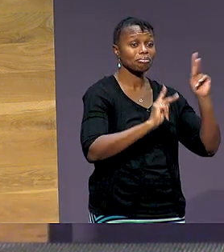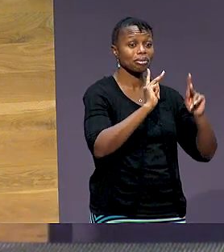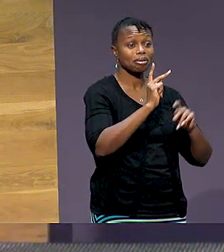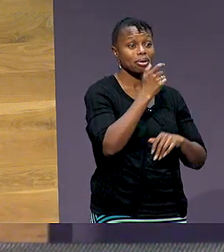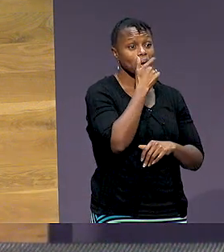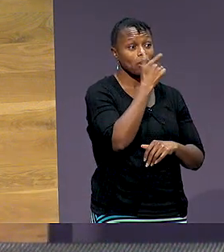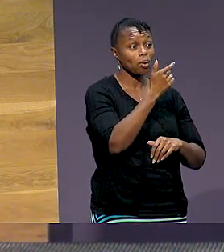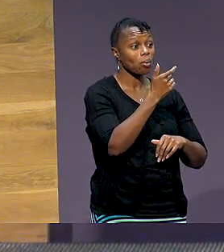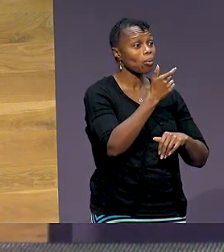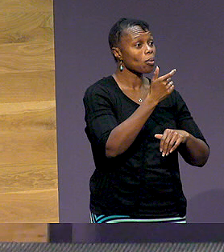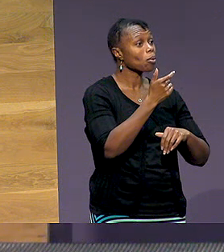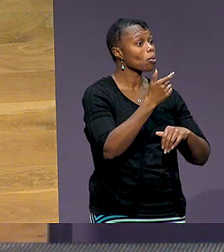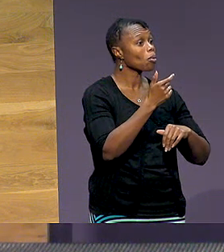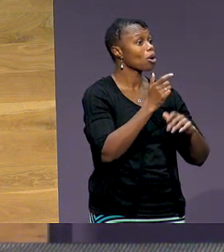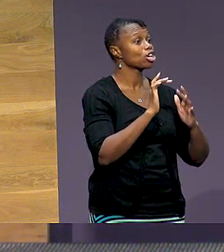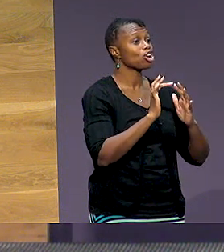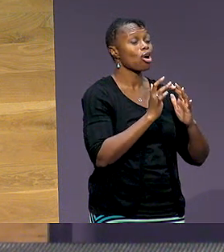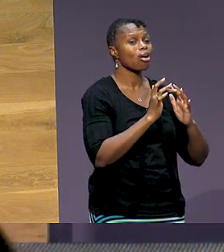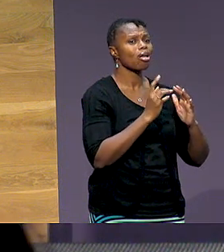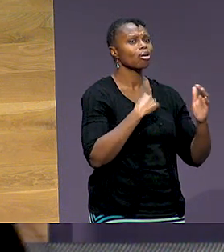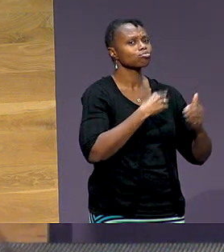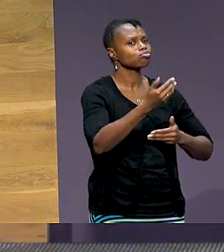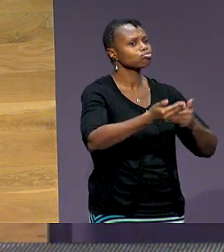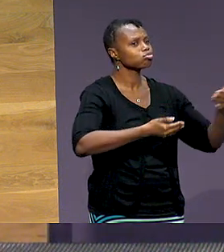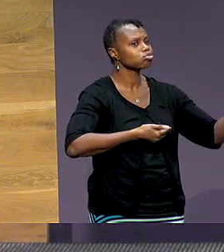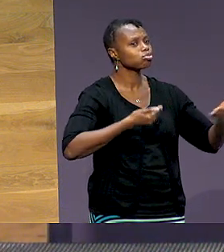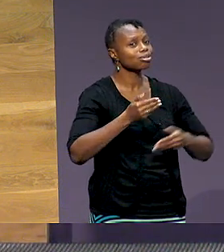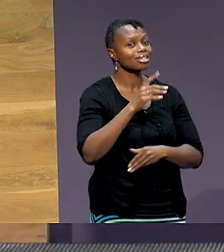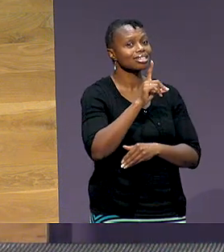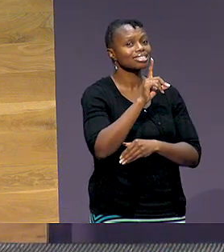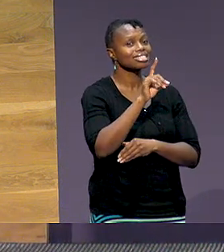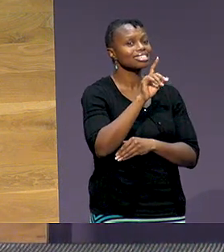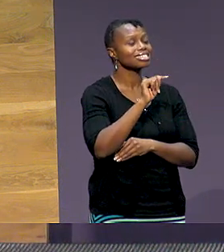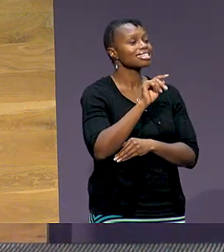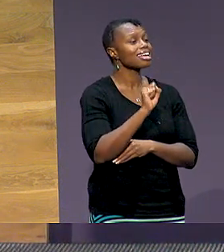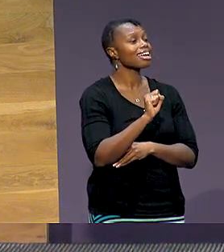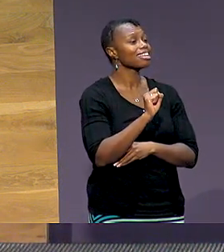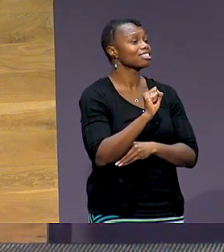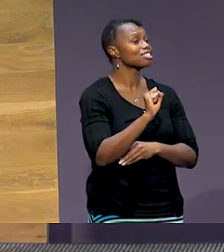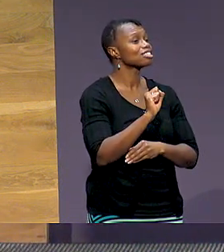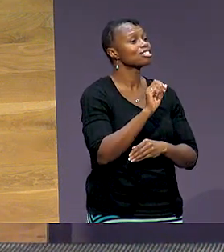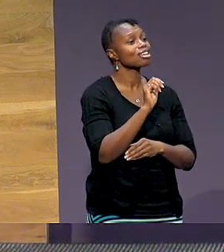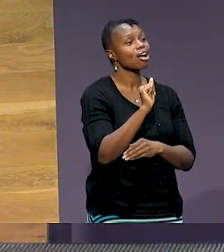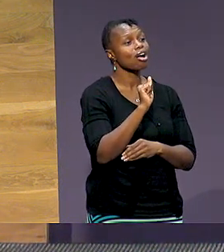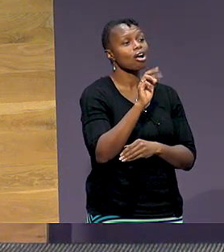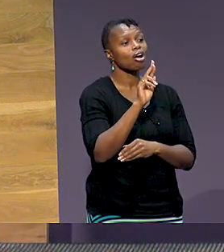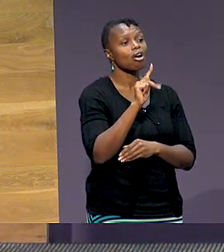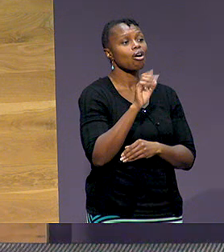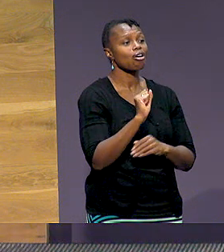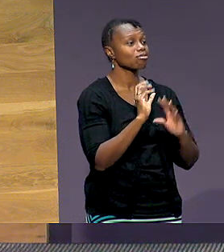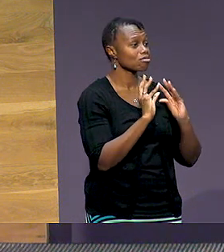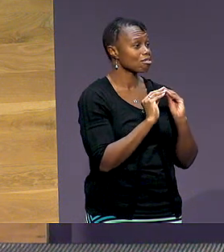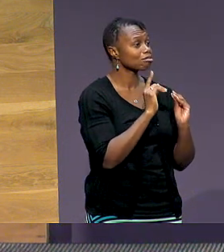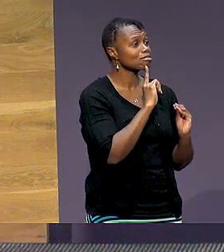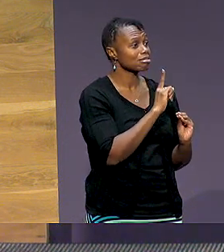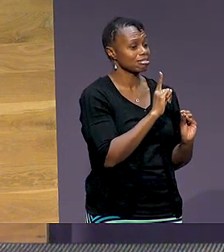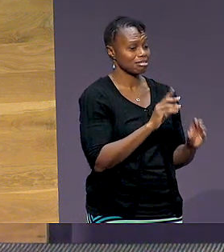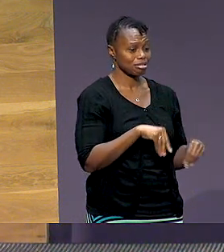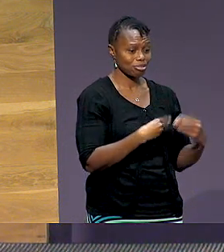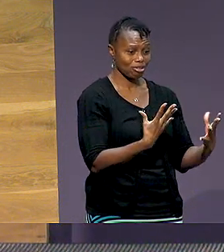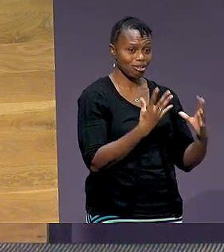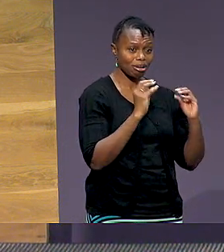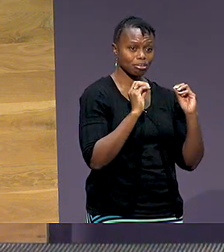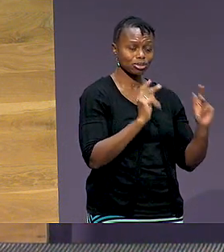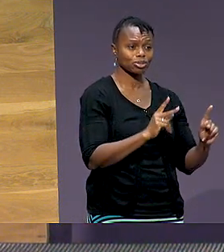us online, we welcome you to the DTS Arts Conference, where it provides an opportunity for students to